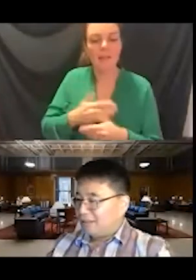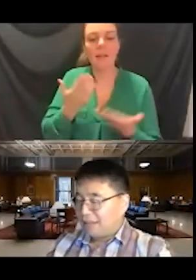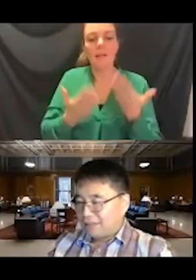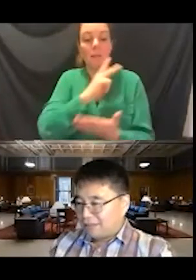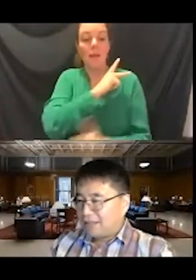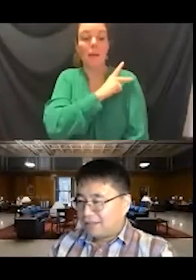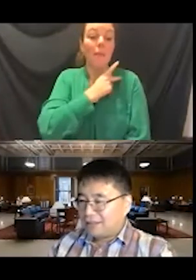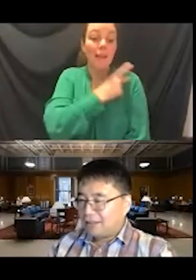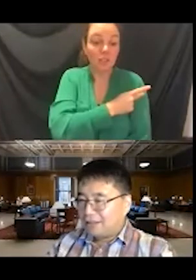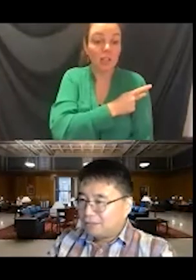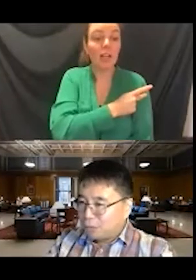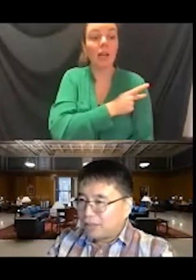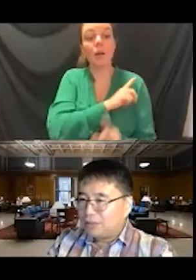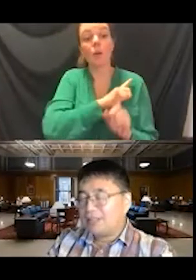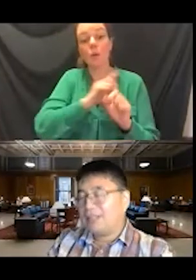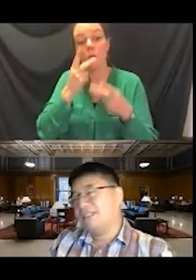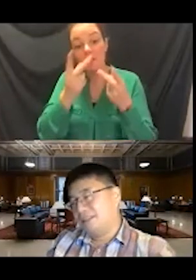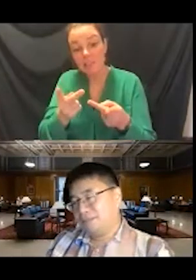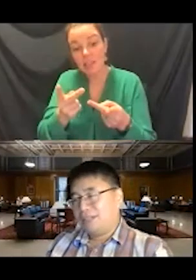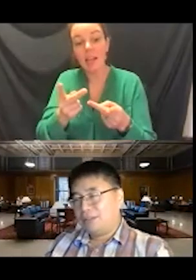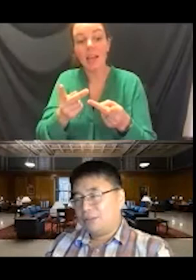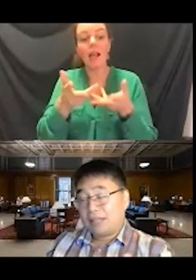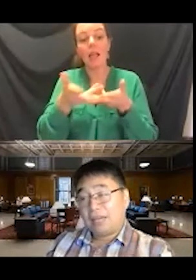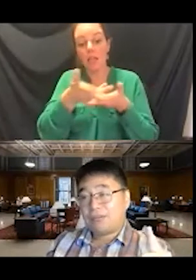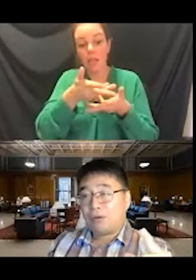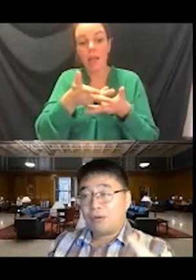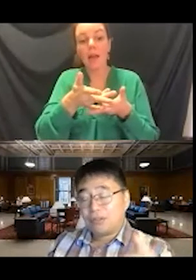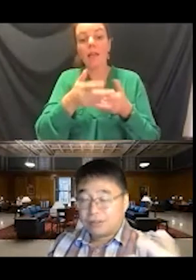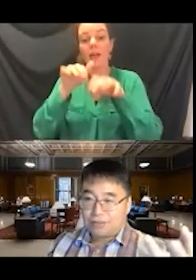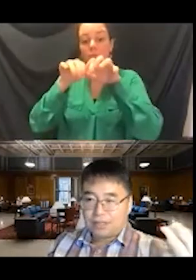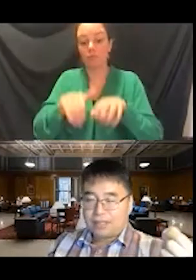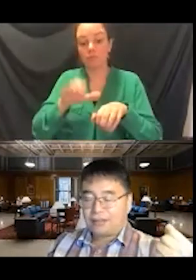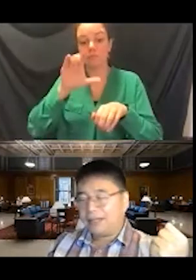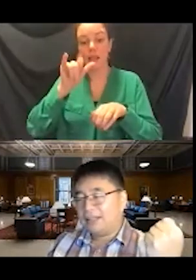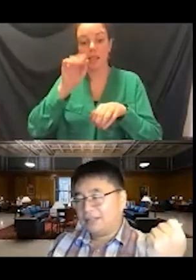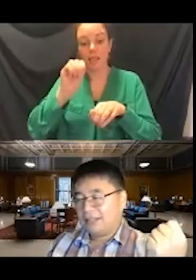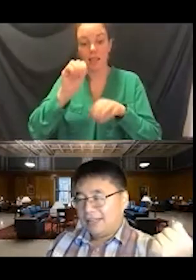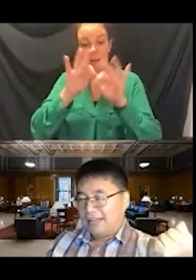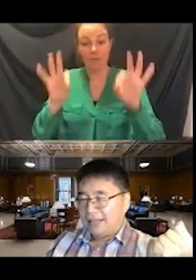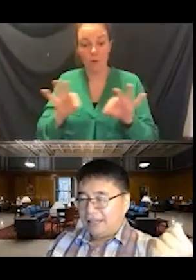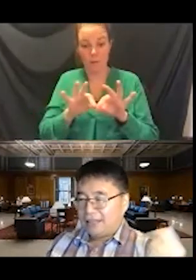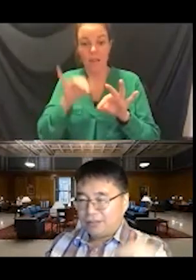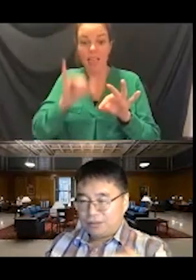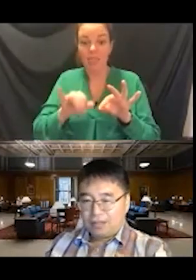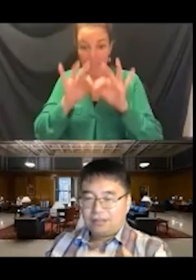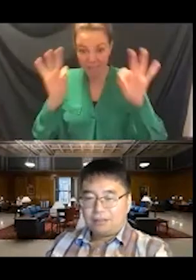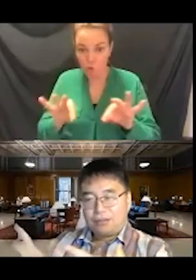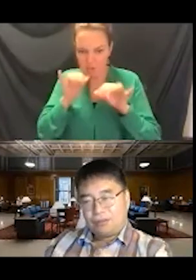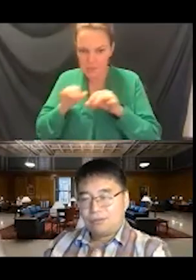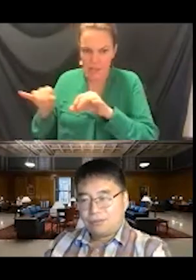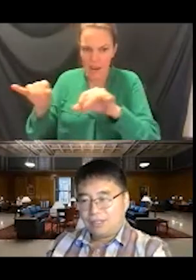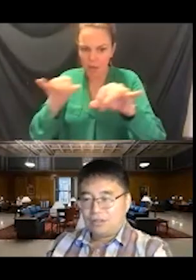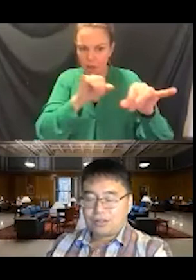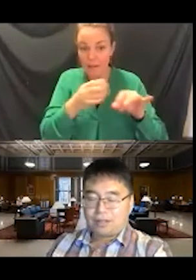they take that the work that you did, put it into a claims form, which is very standardized, and they submit